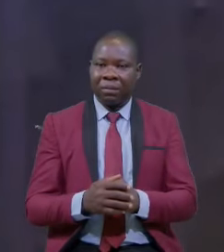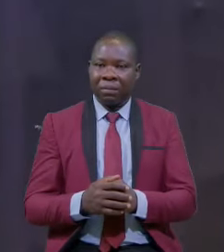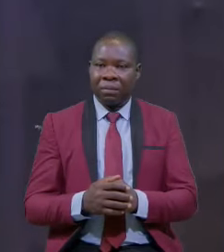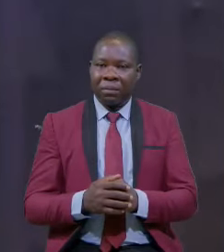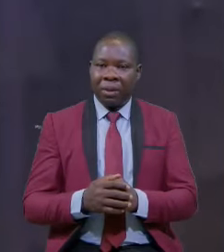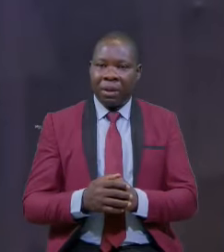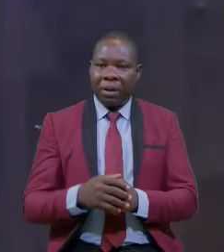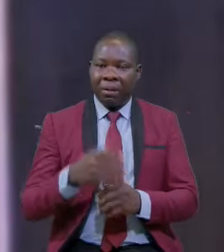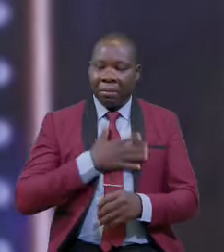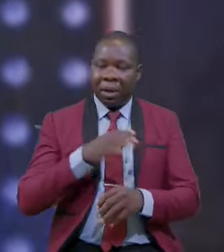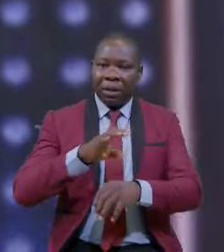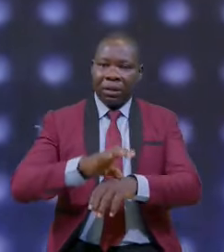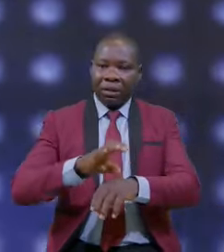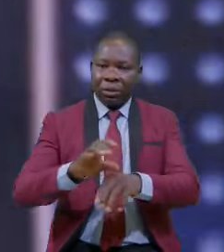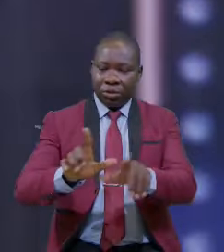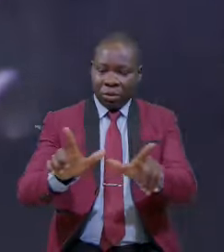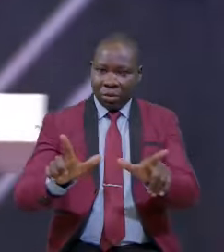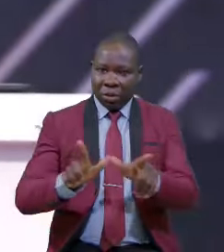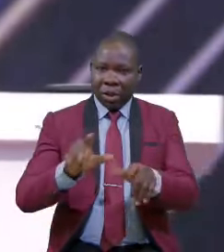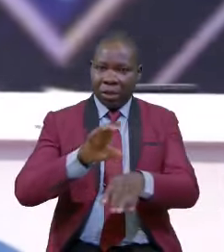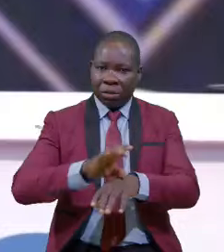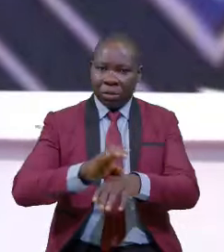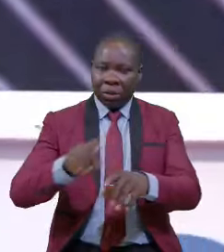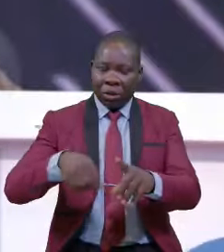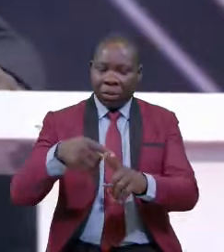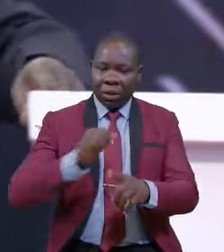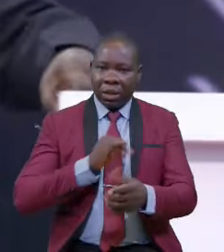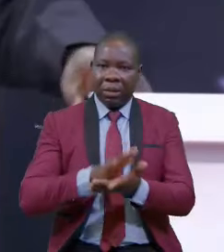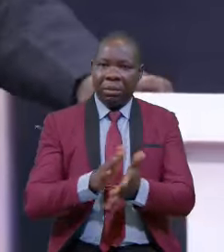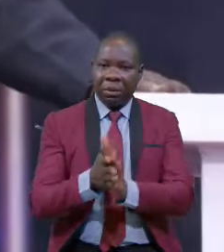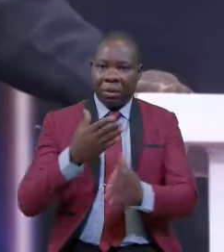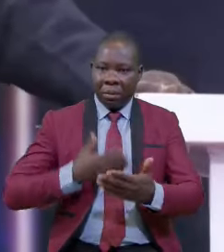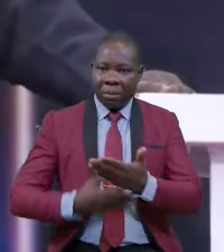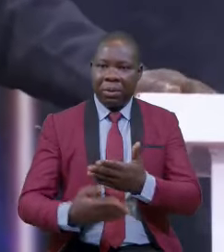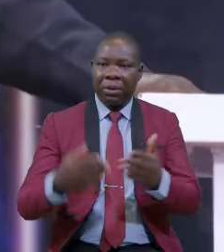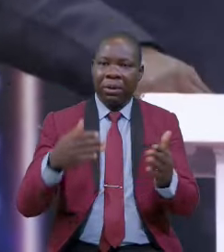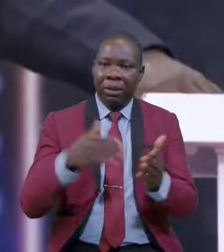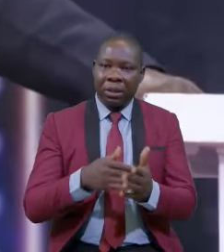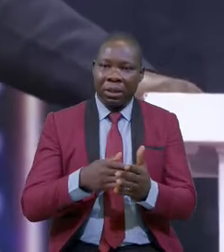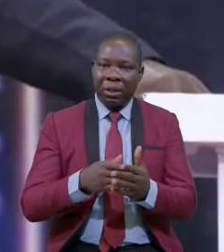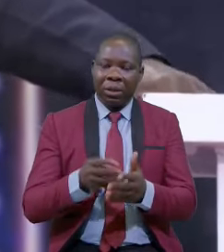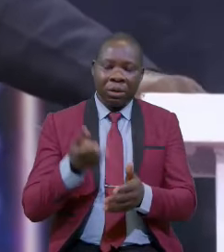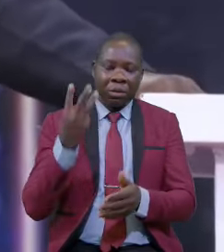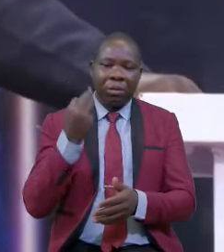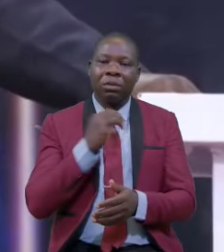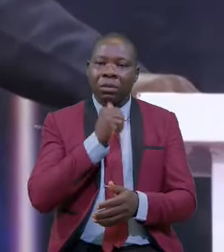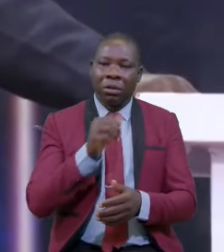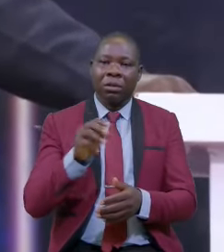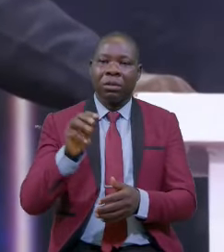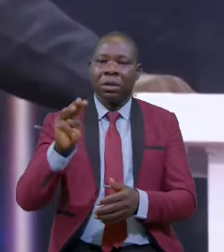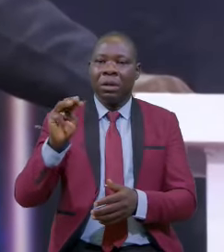where I was born again, was not Methodist, but Methodism,